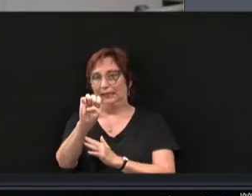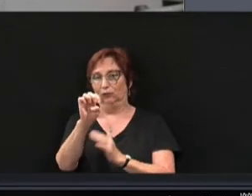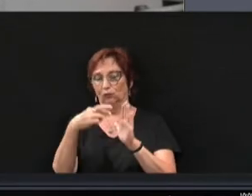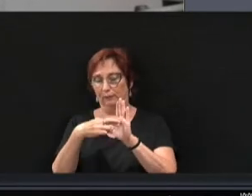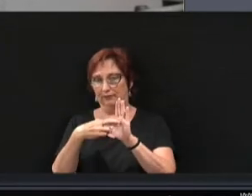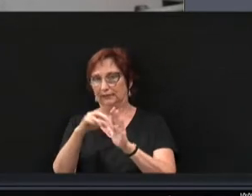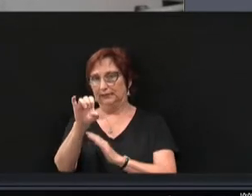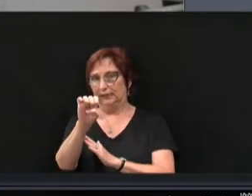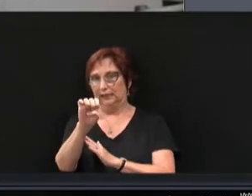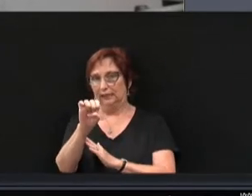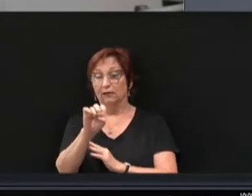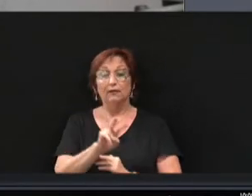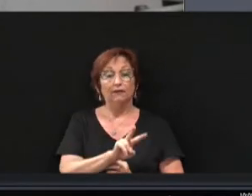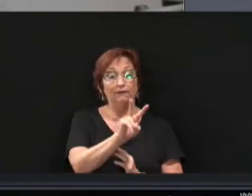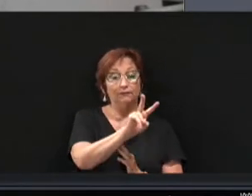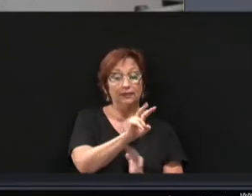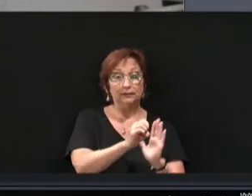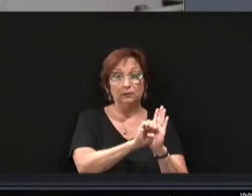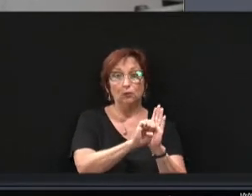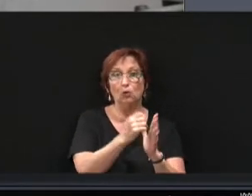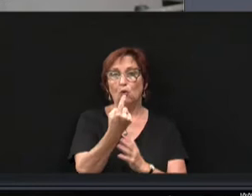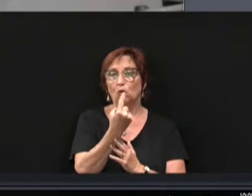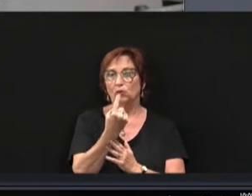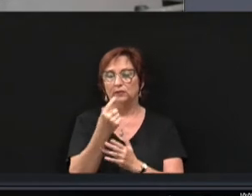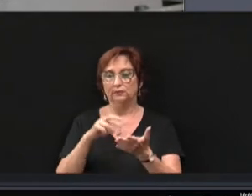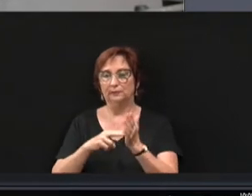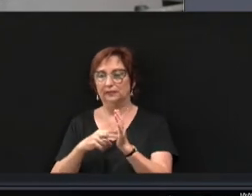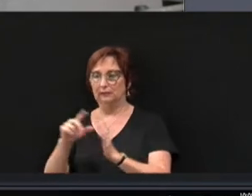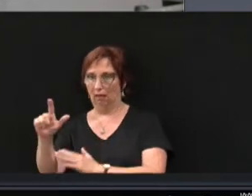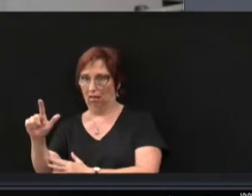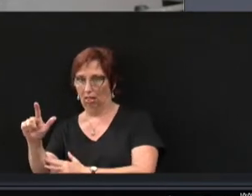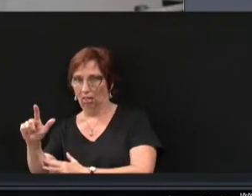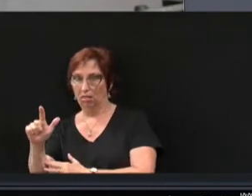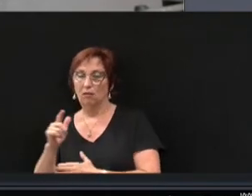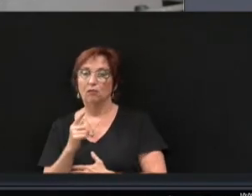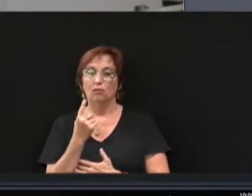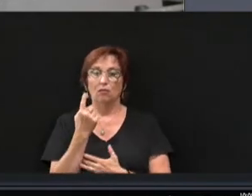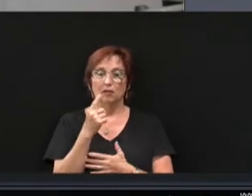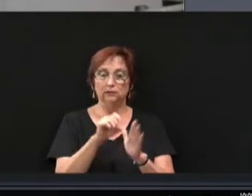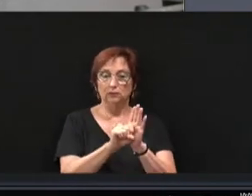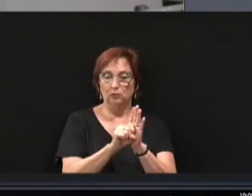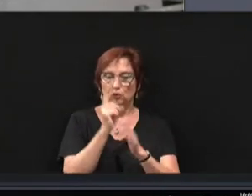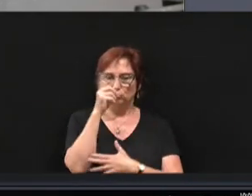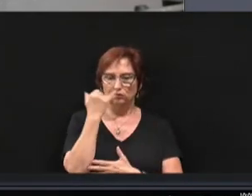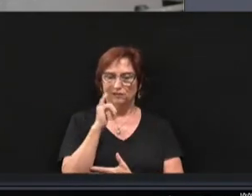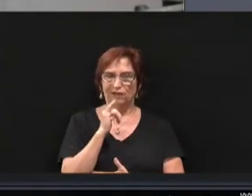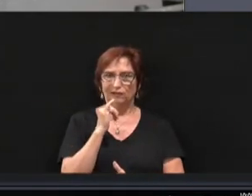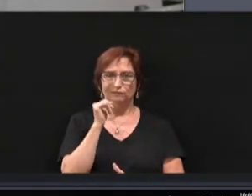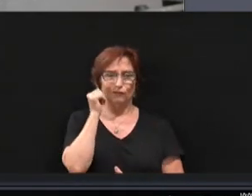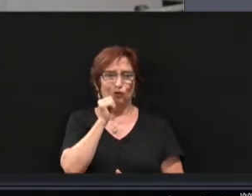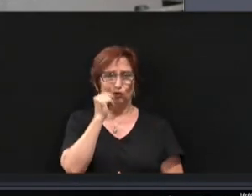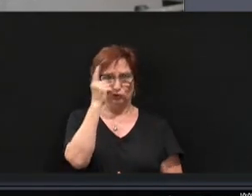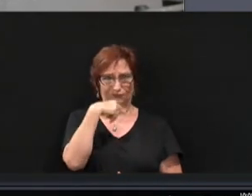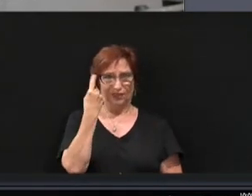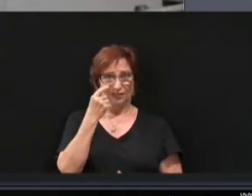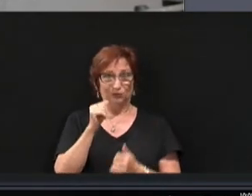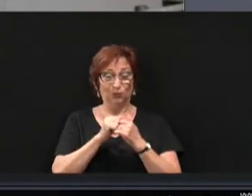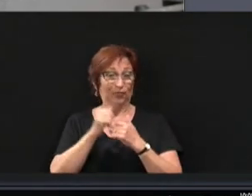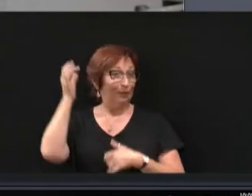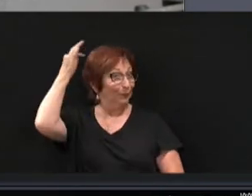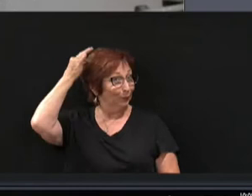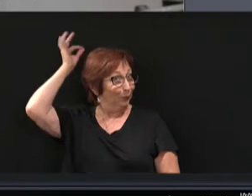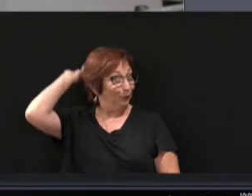symbol will always stand for an L. The one that looks kind of like a girl's face with a pigtail will always be